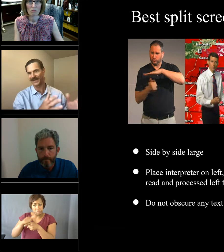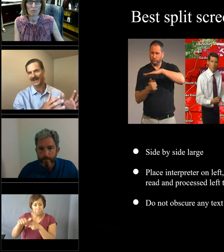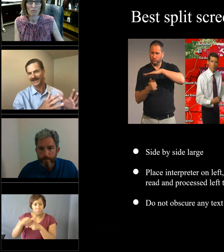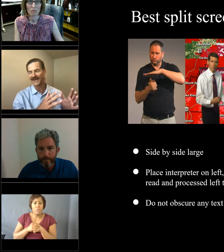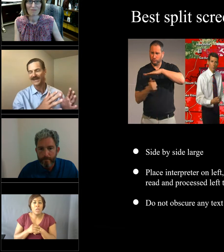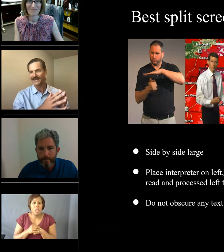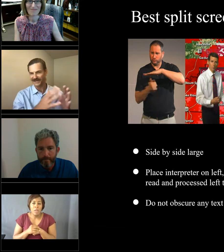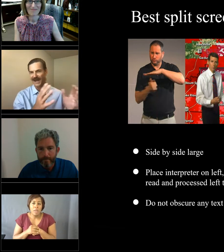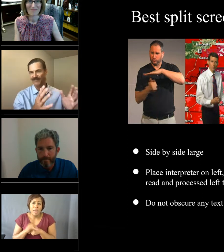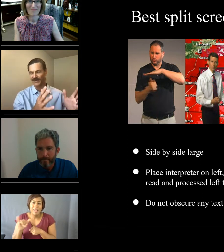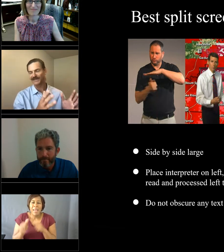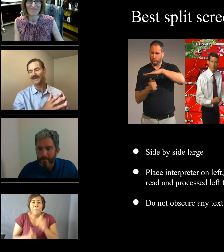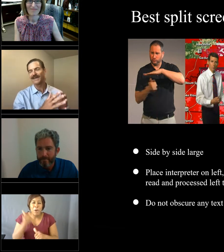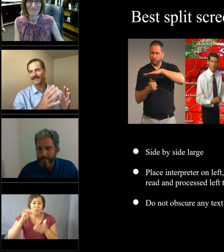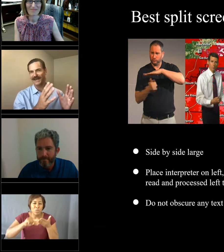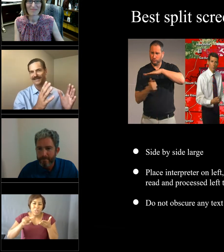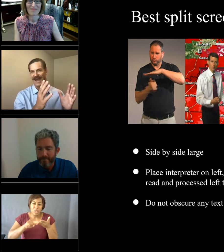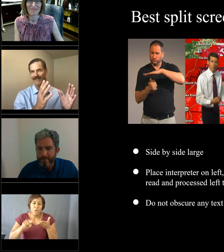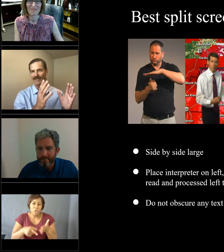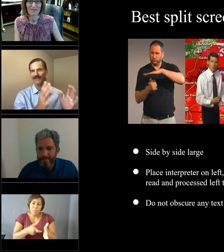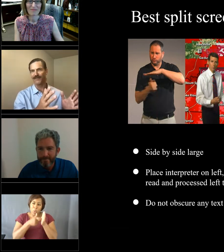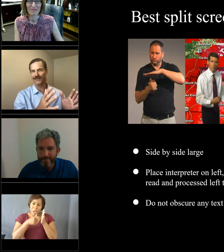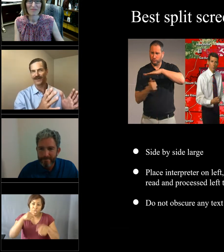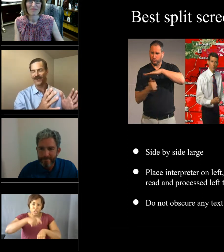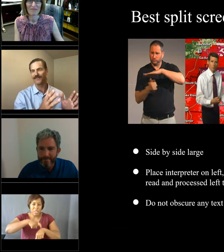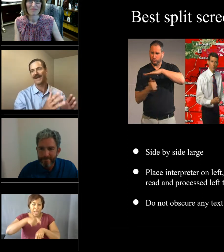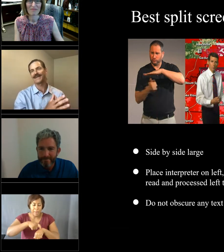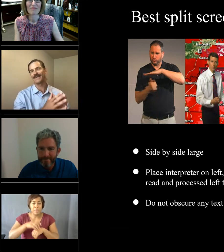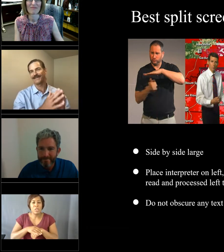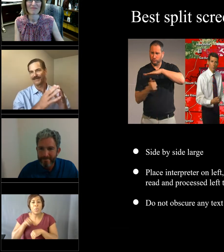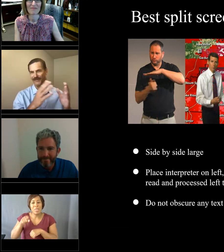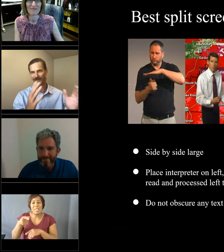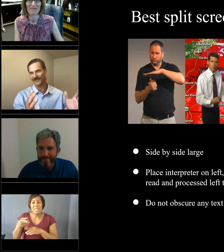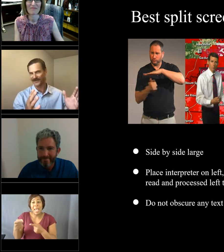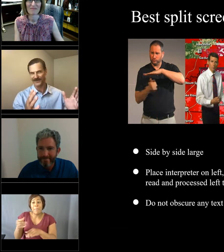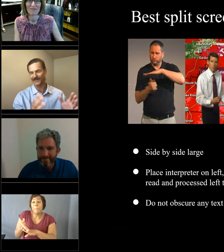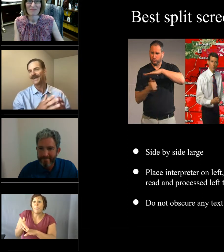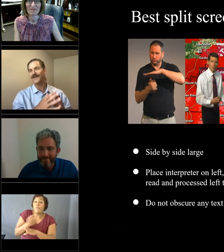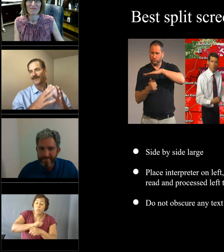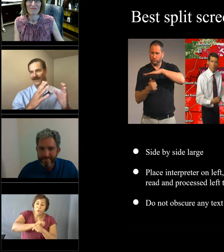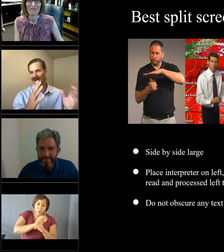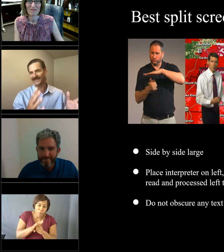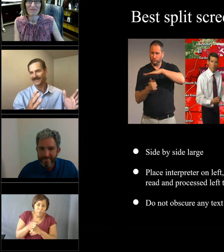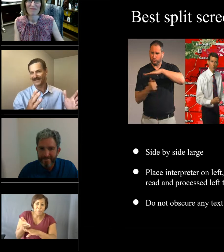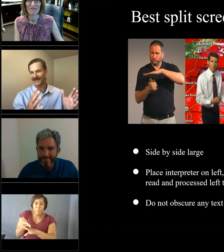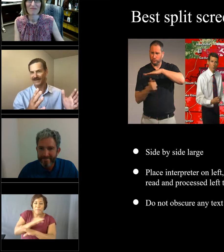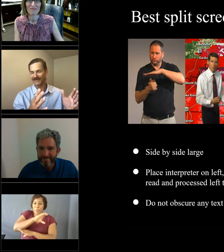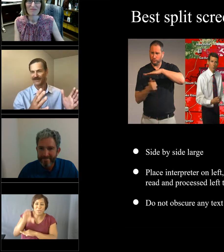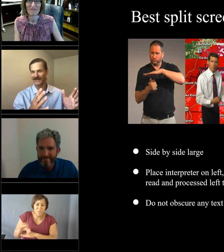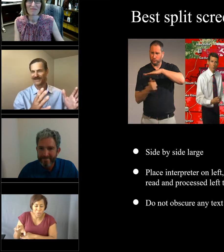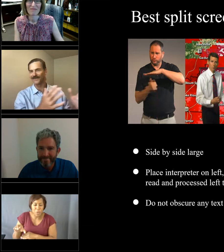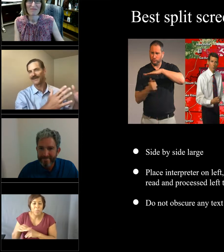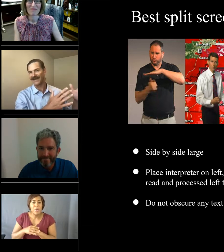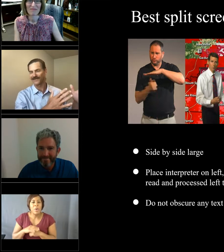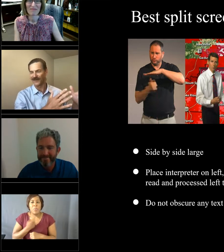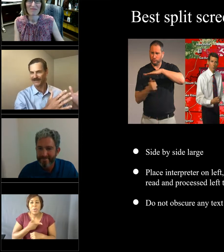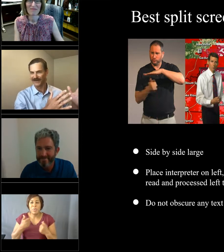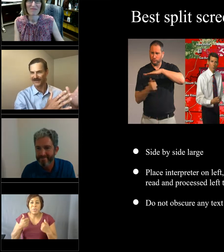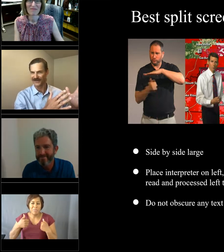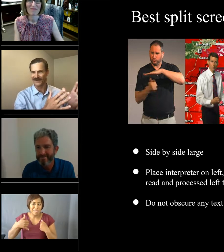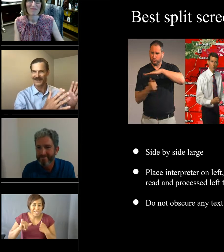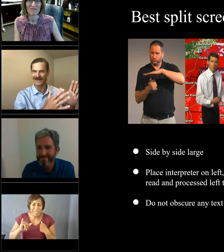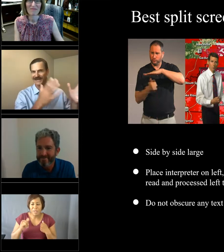research, a lot of is time relative. This actually happened before the COVID pandemic, before Zoom. We were actually still kind of doing things the old-fashioned